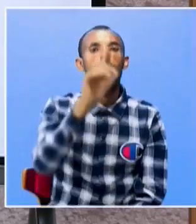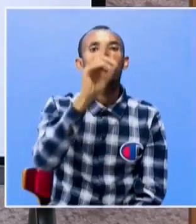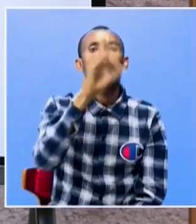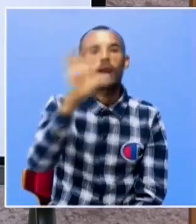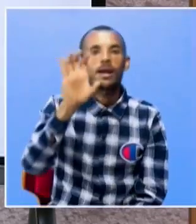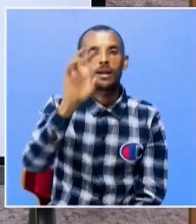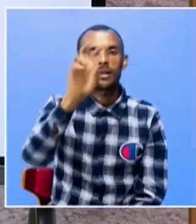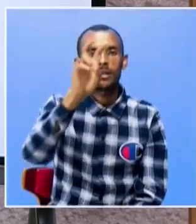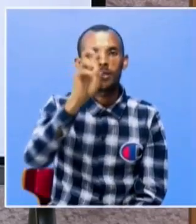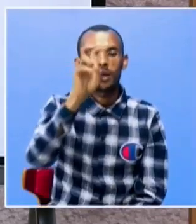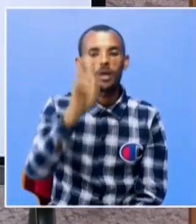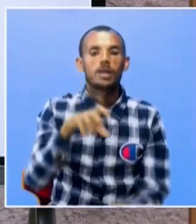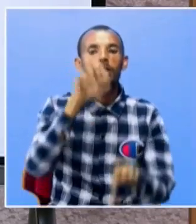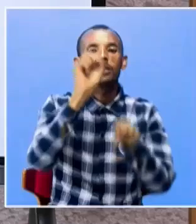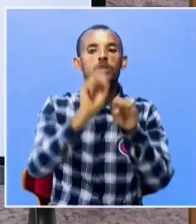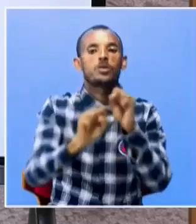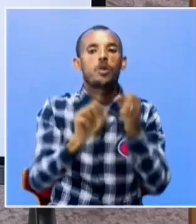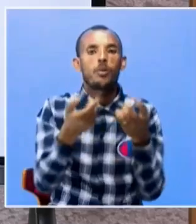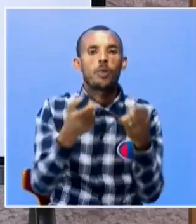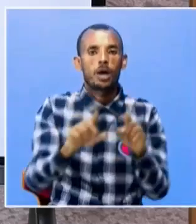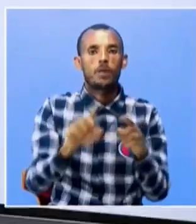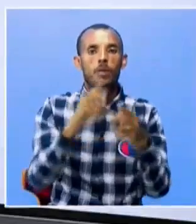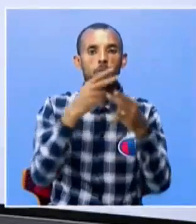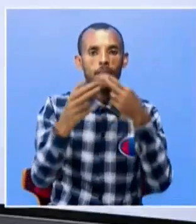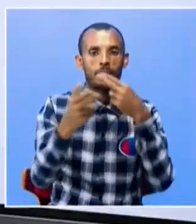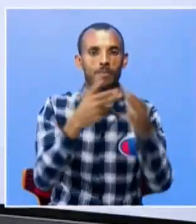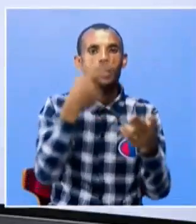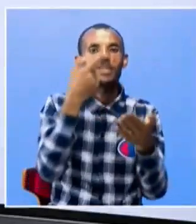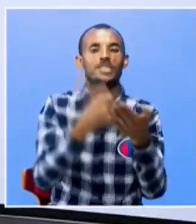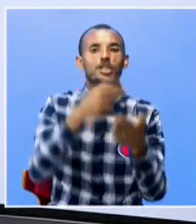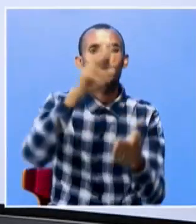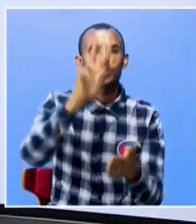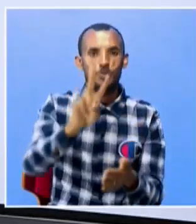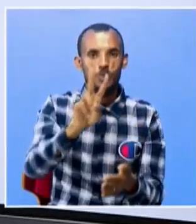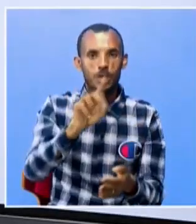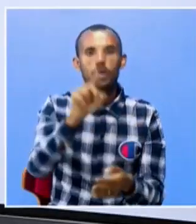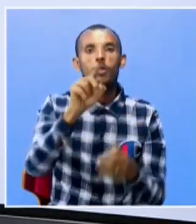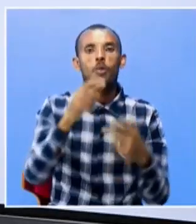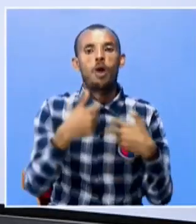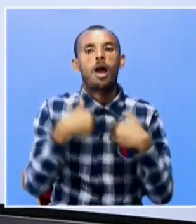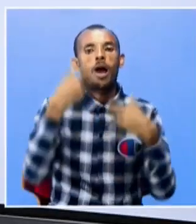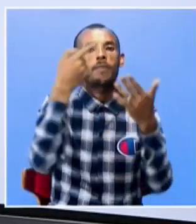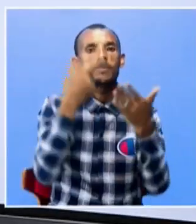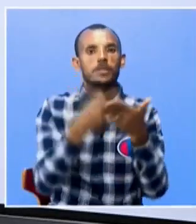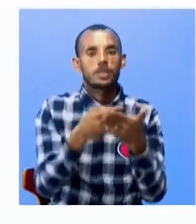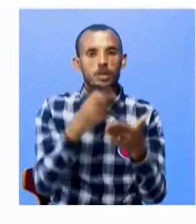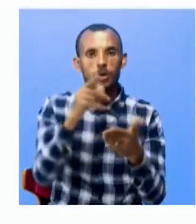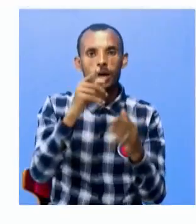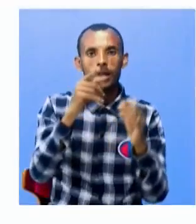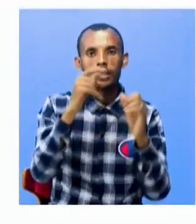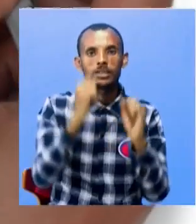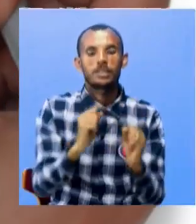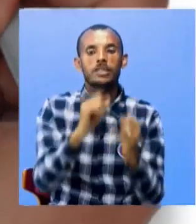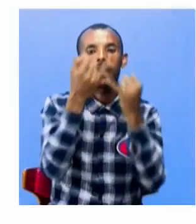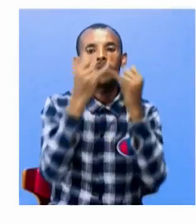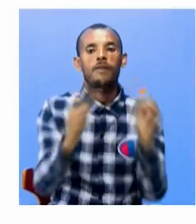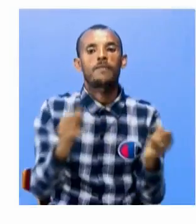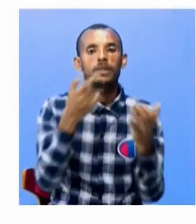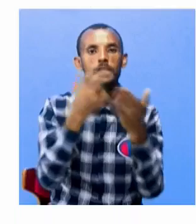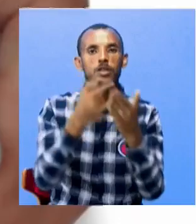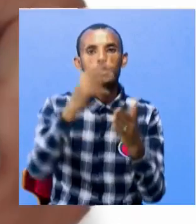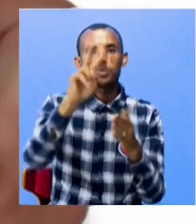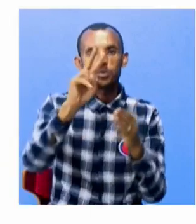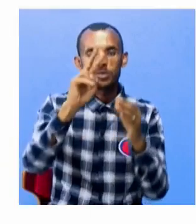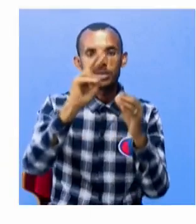120. So when you multiply these two, you have this. You can just divide these two numbers by